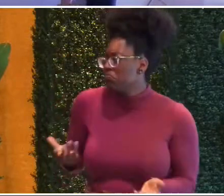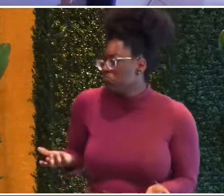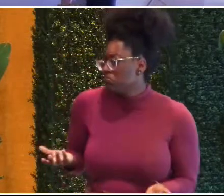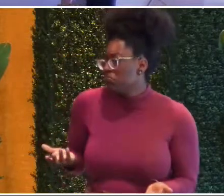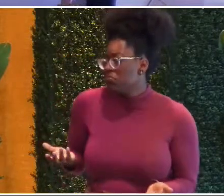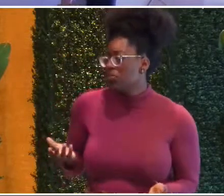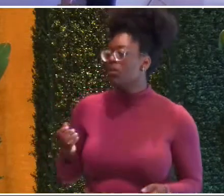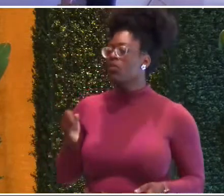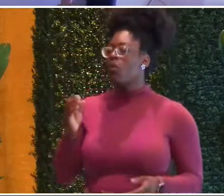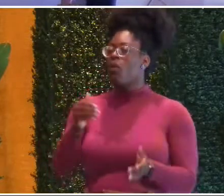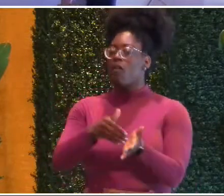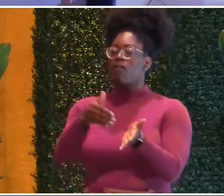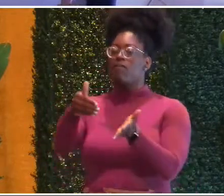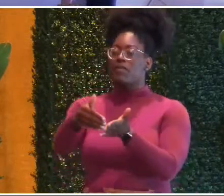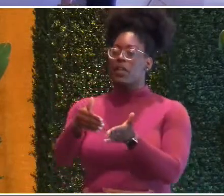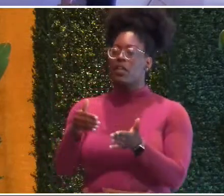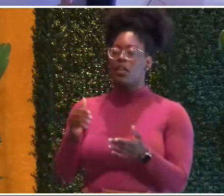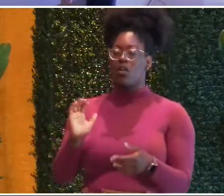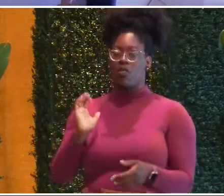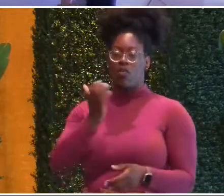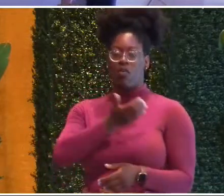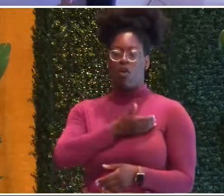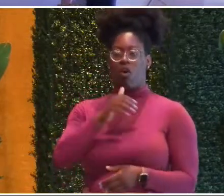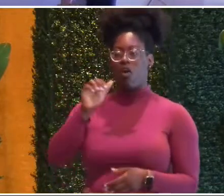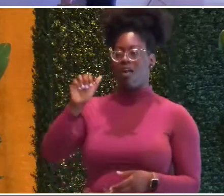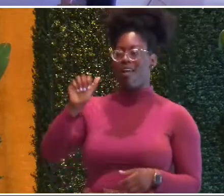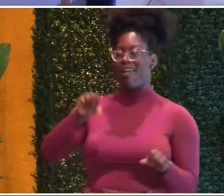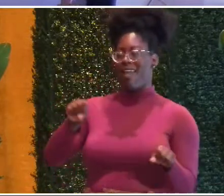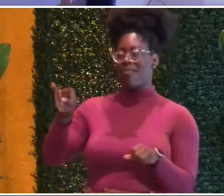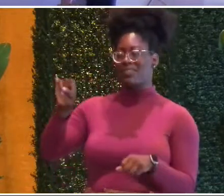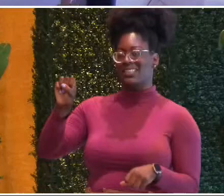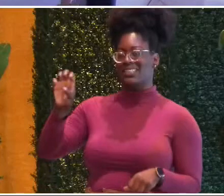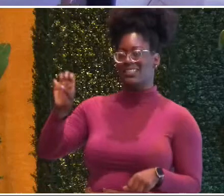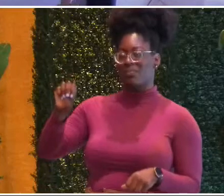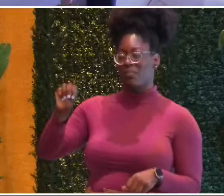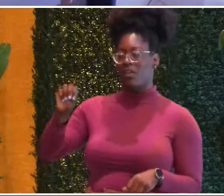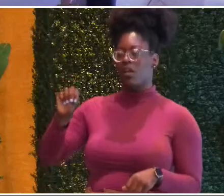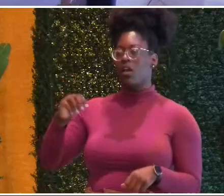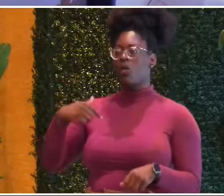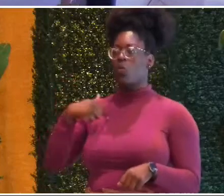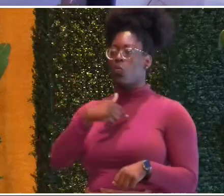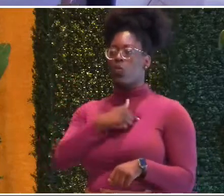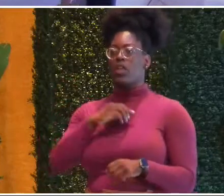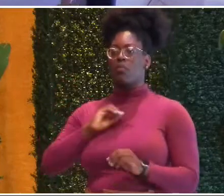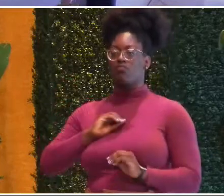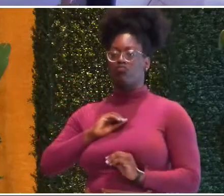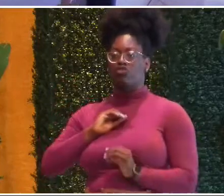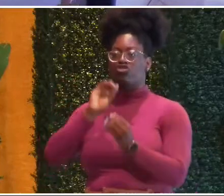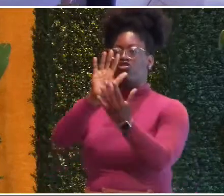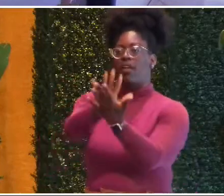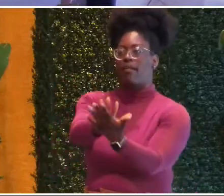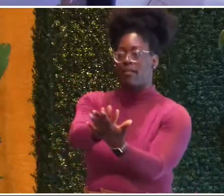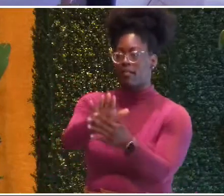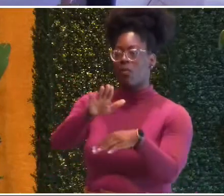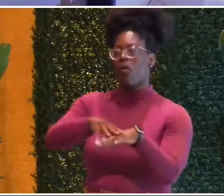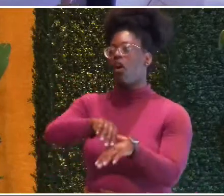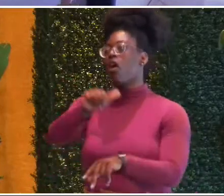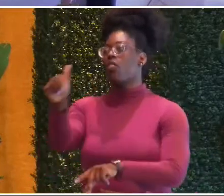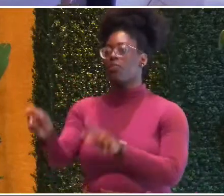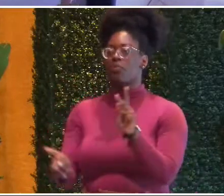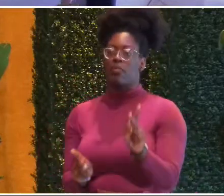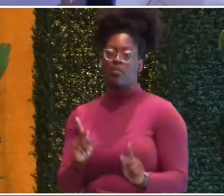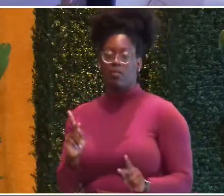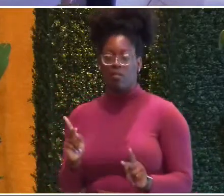our ableism, but it's also our ableism turned inward, because we are not an infinite resource. You're gonna have